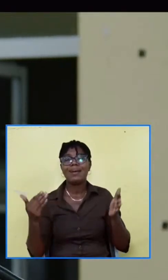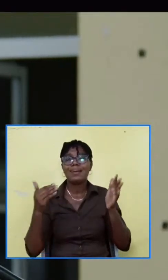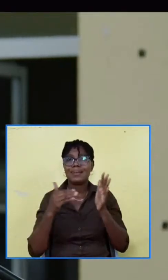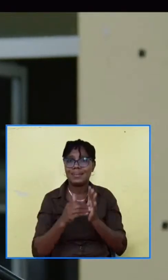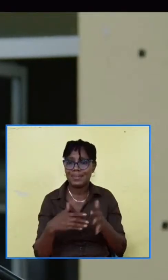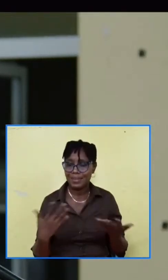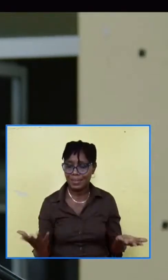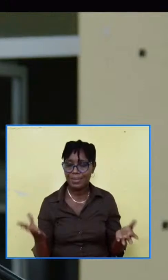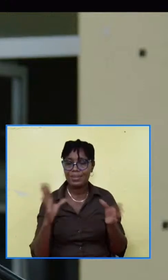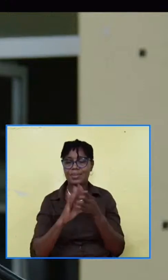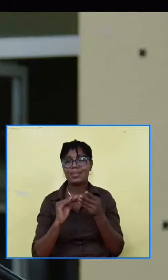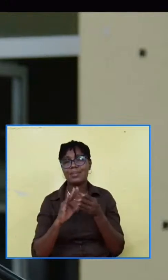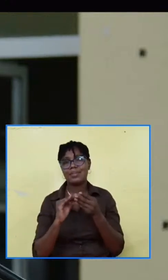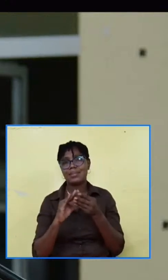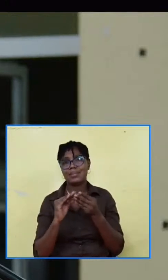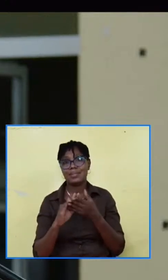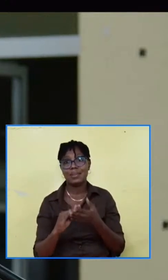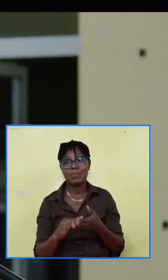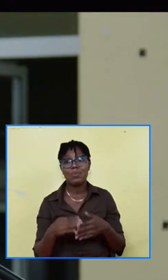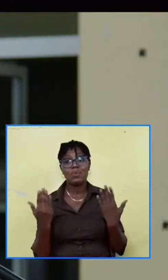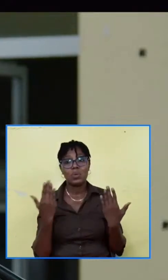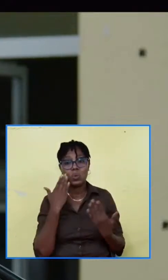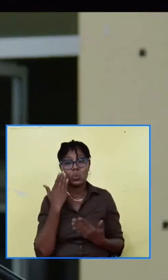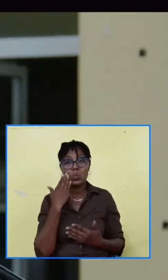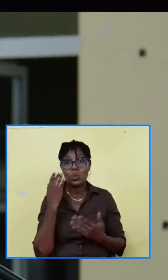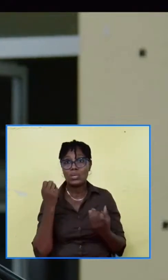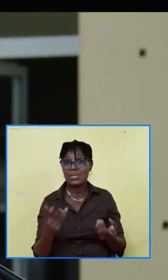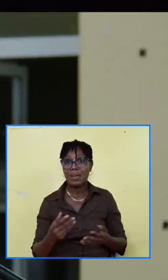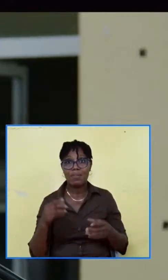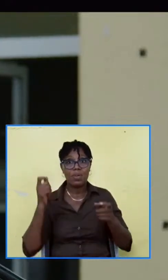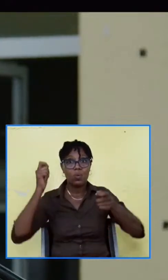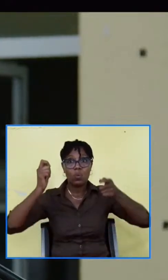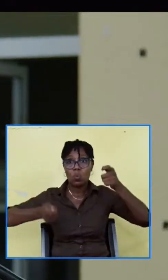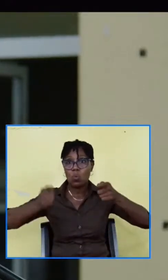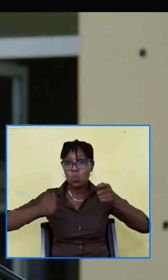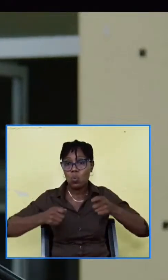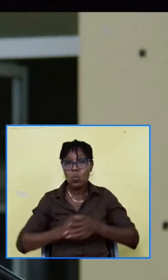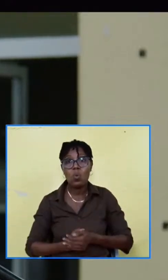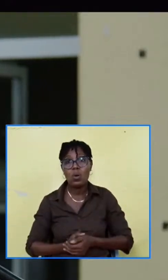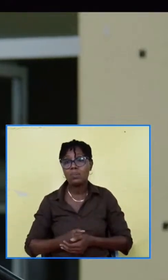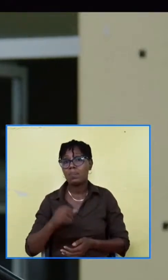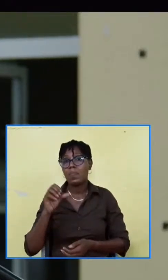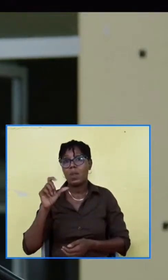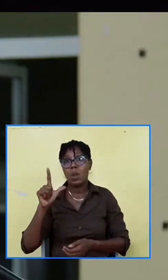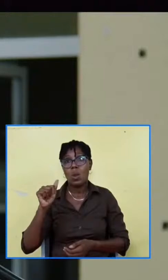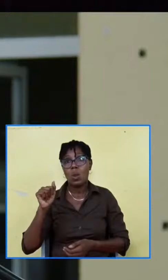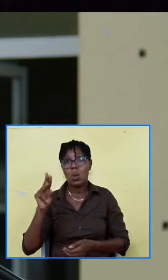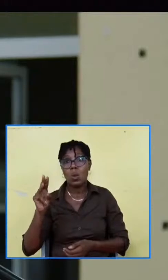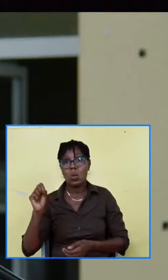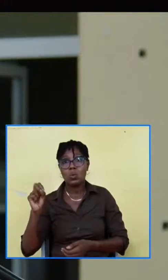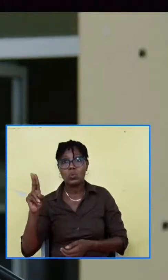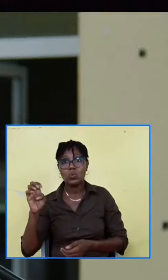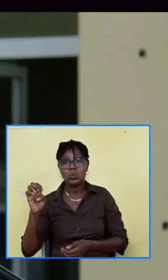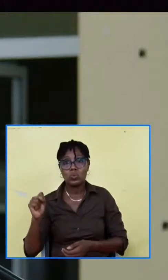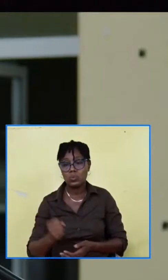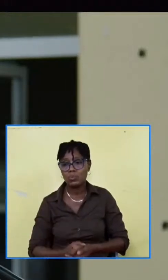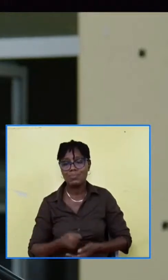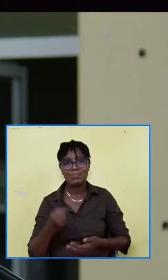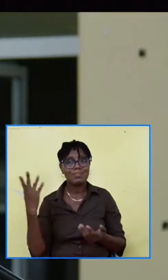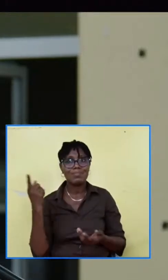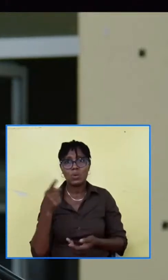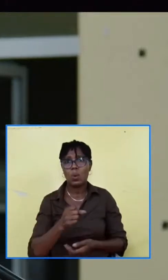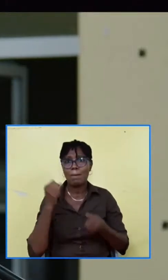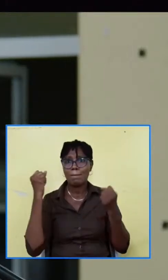know we've had several lawsuits, we've had several cases in court where this came up.